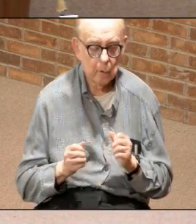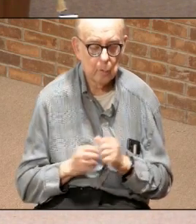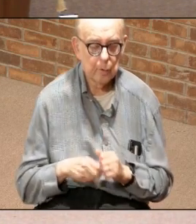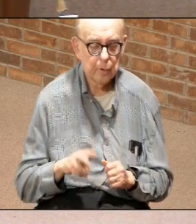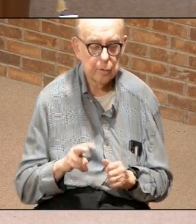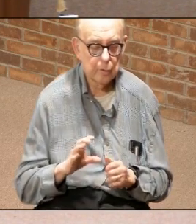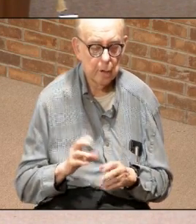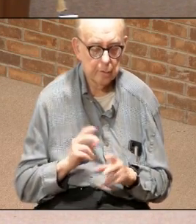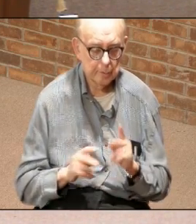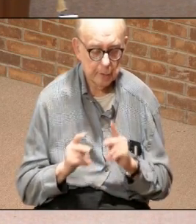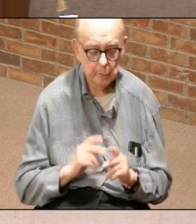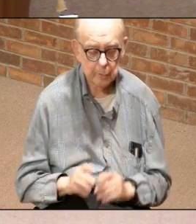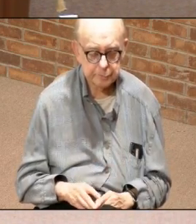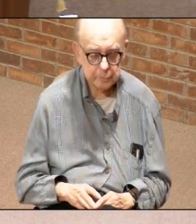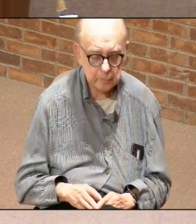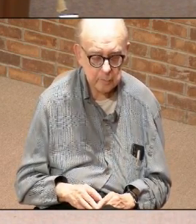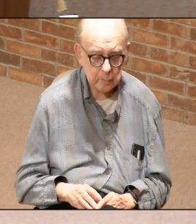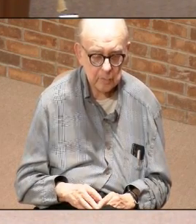people.